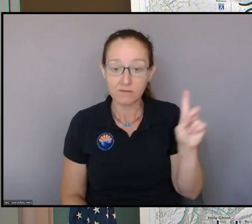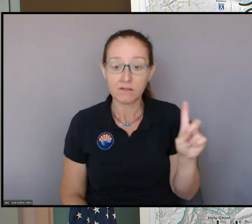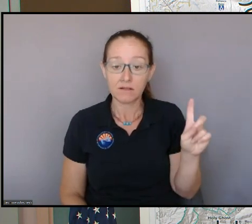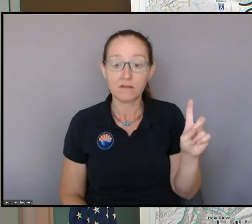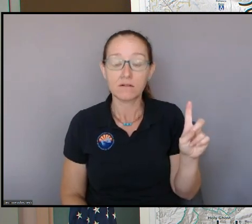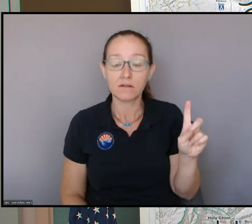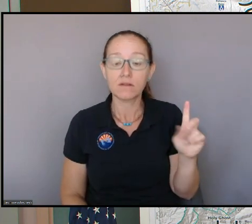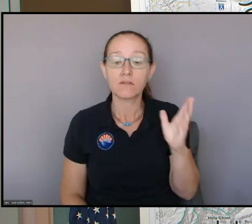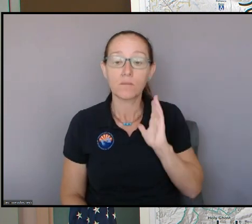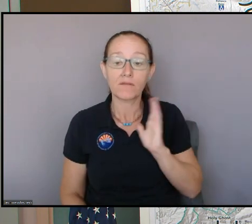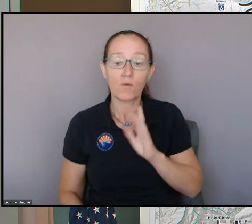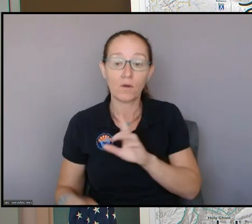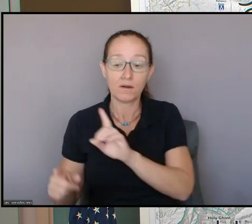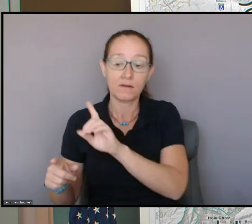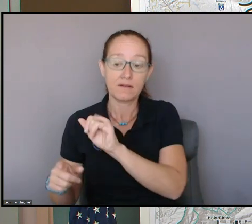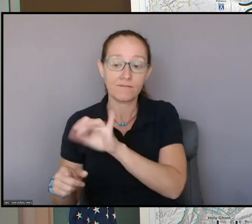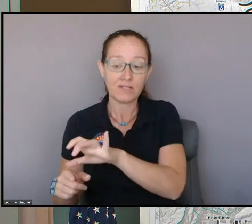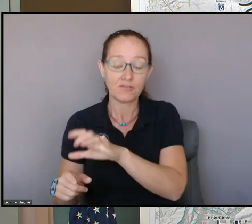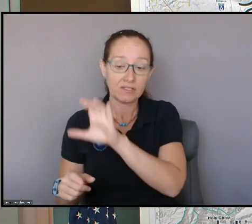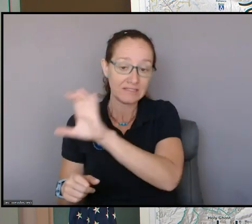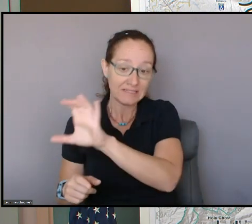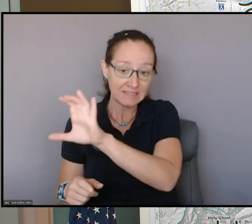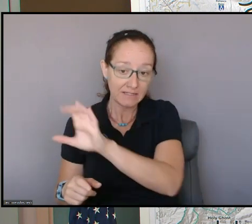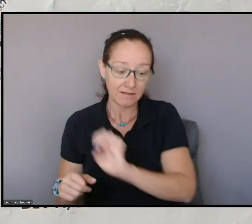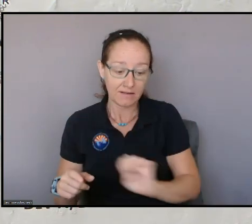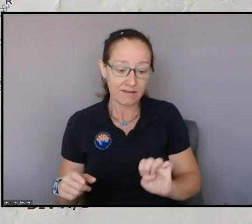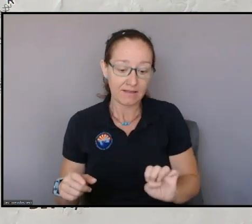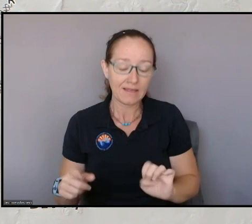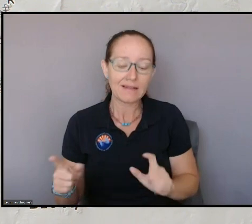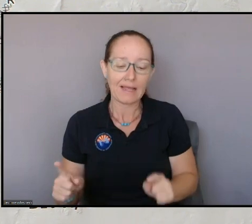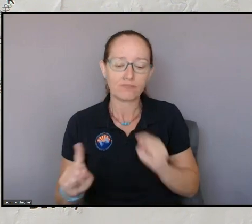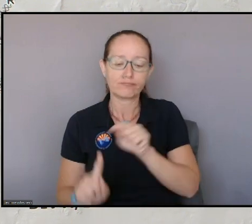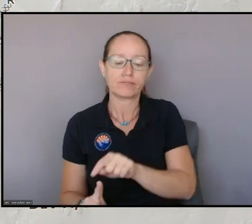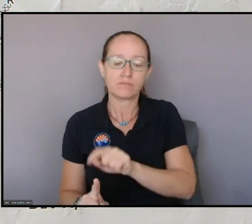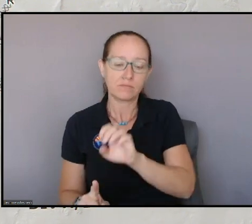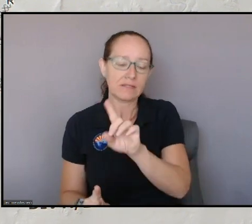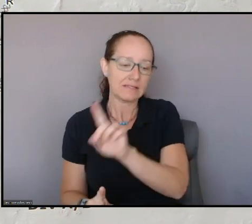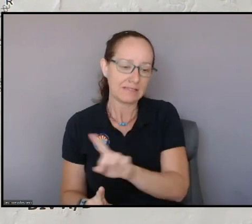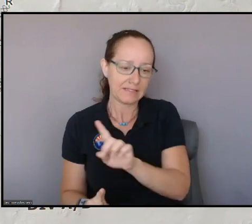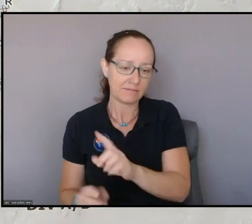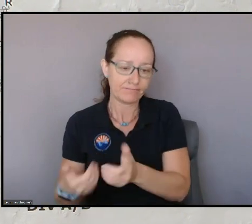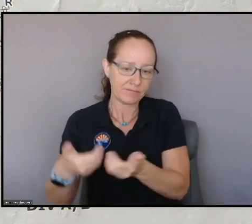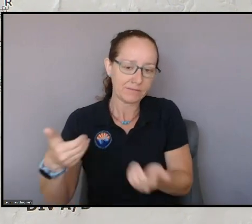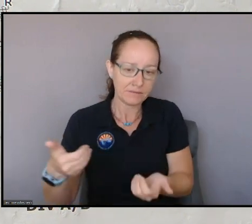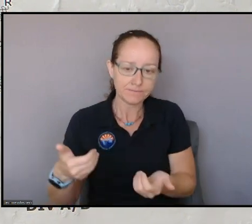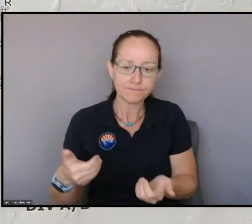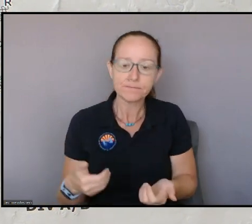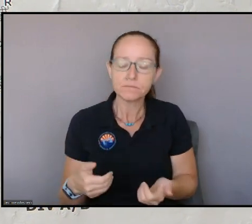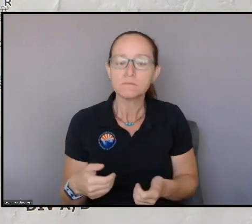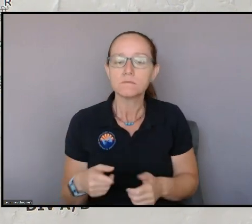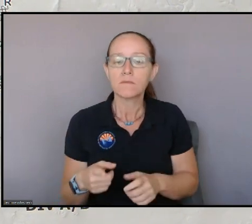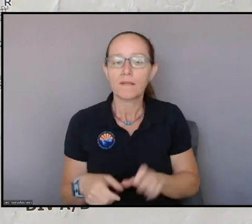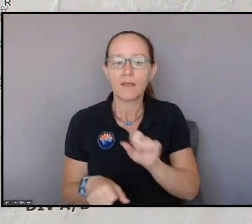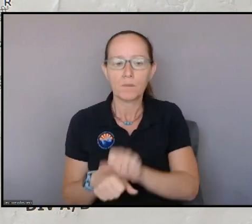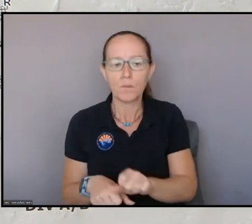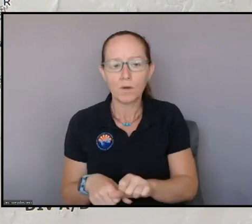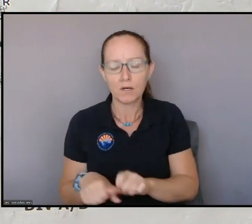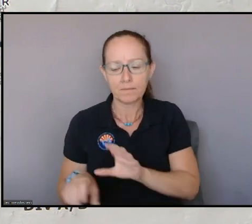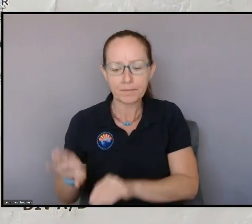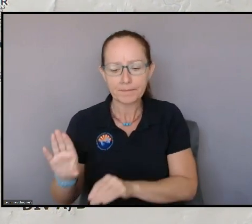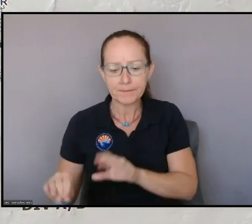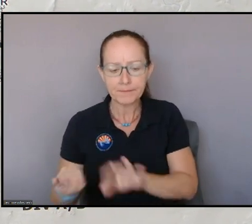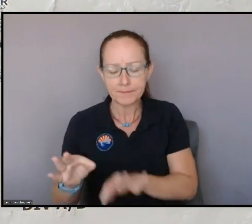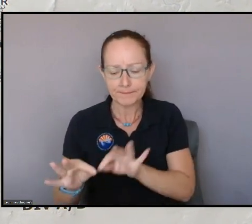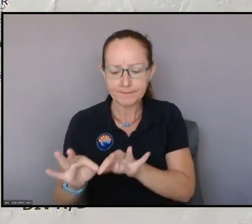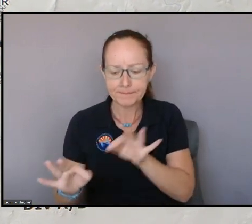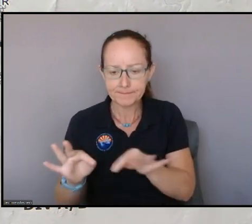Division Echo. And so those folks are going to continue to do good work over there to get that stuff buttoned up and secured so that we can start working